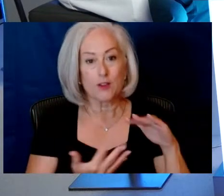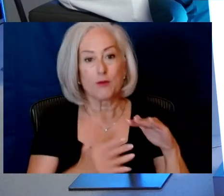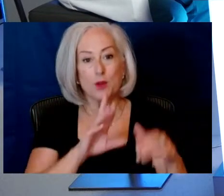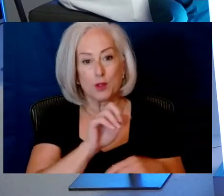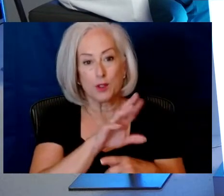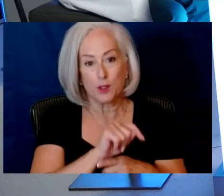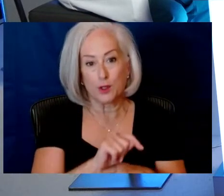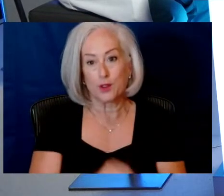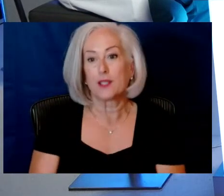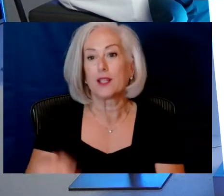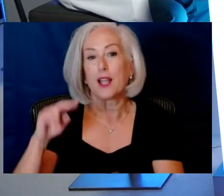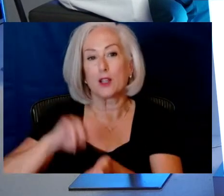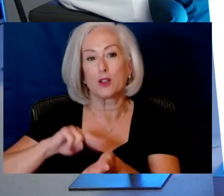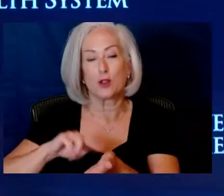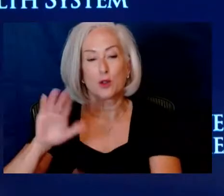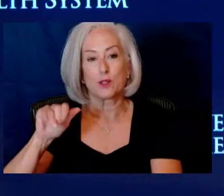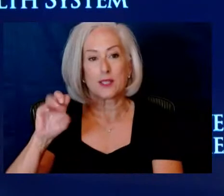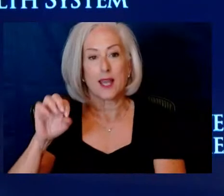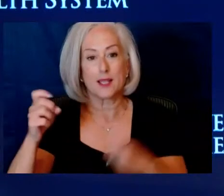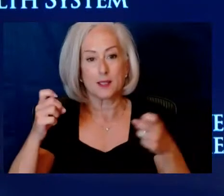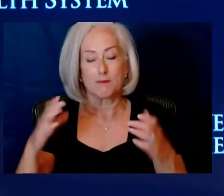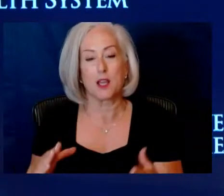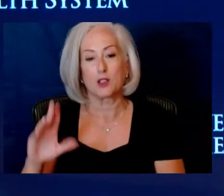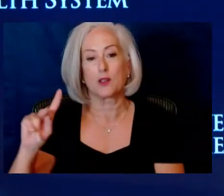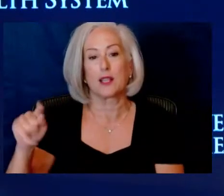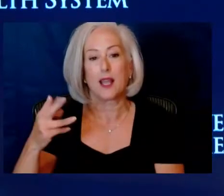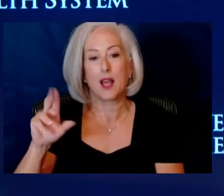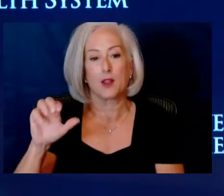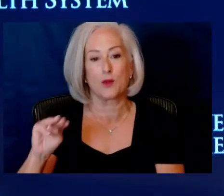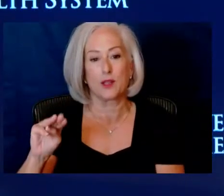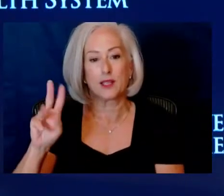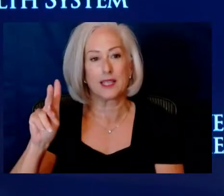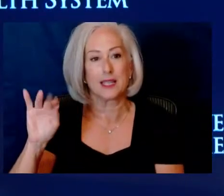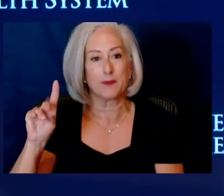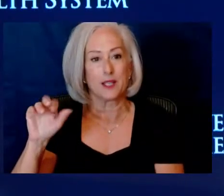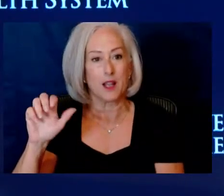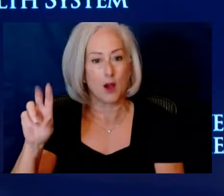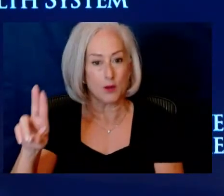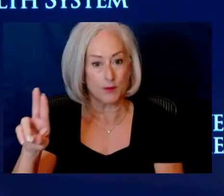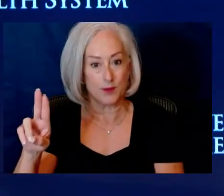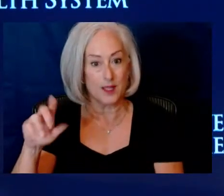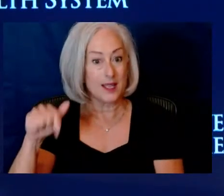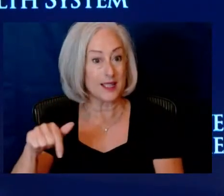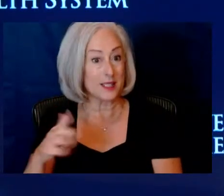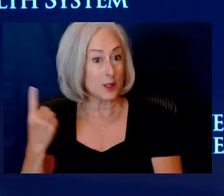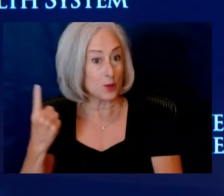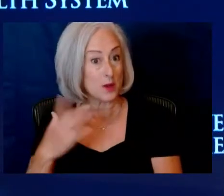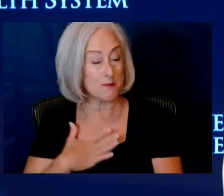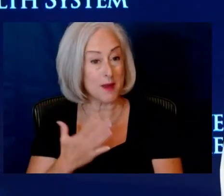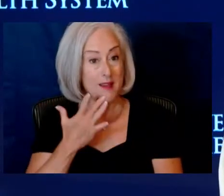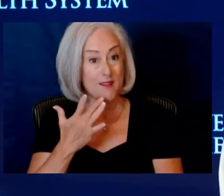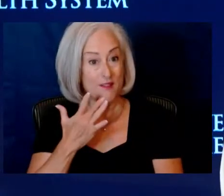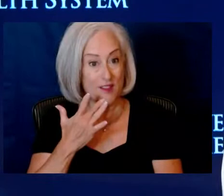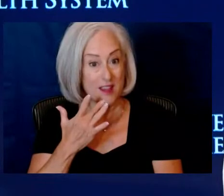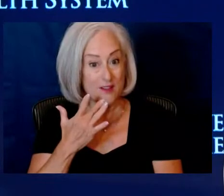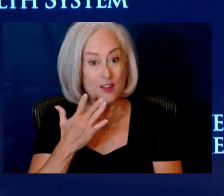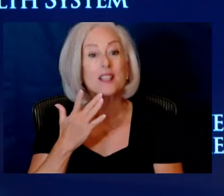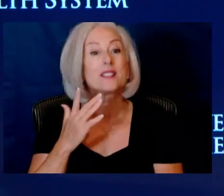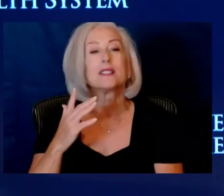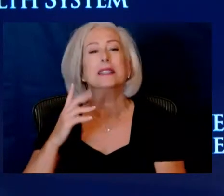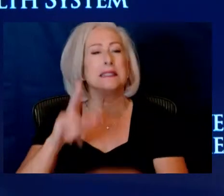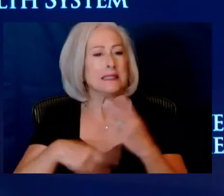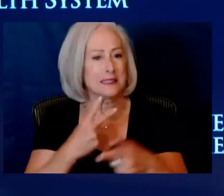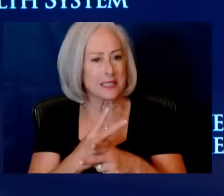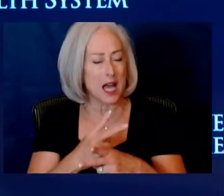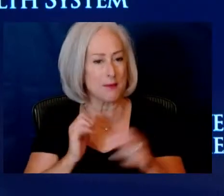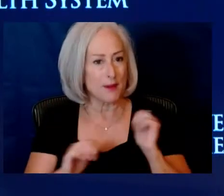Kimminau. But before we begin, I want you to know this is one of my favorite episodes we do every month because we get to dive into some kind